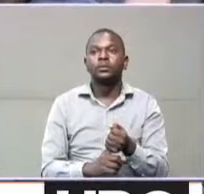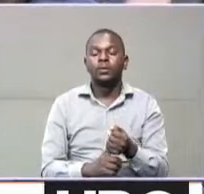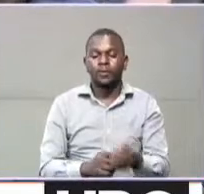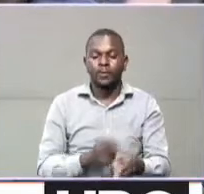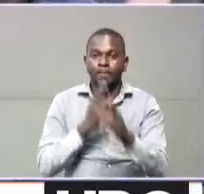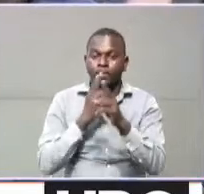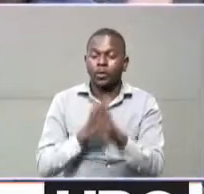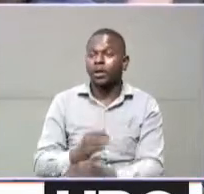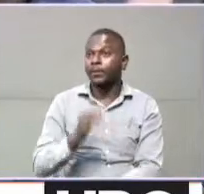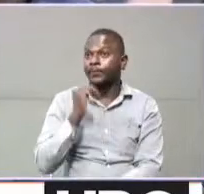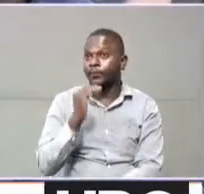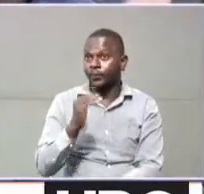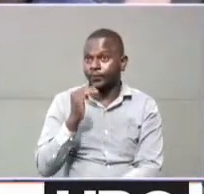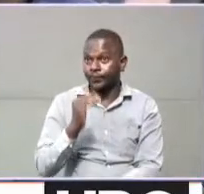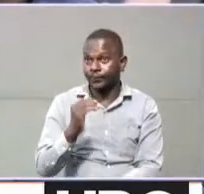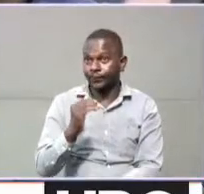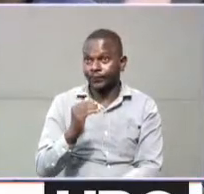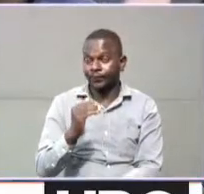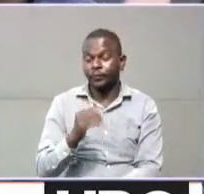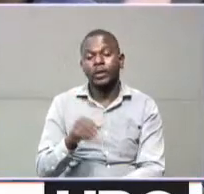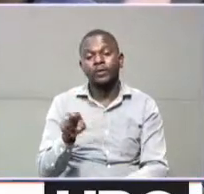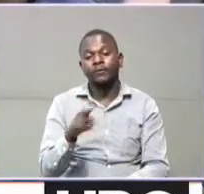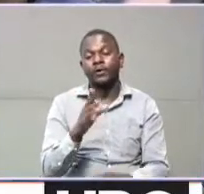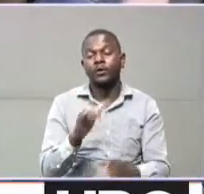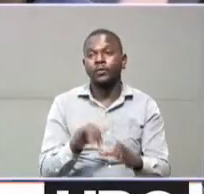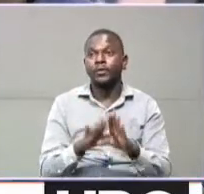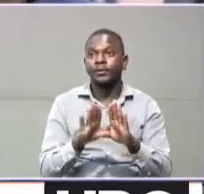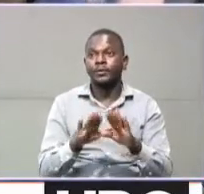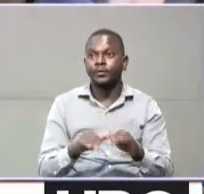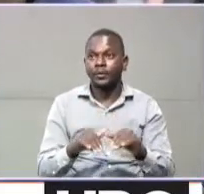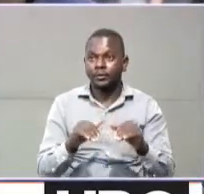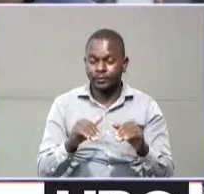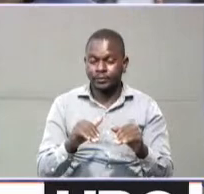not only speaker and colleagues